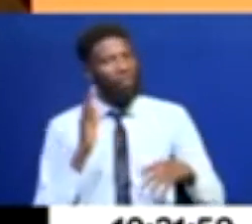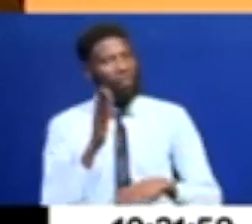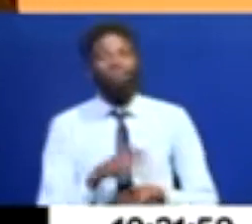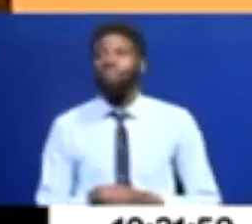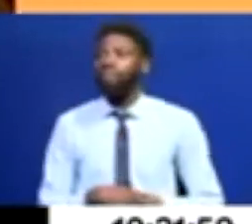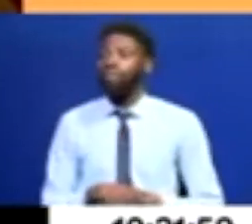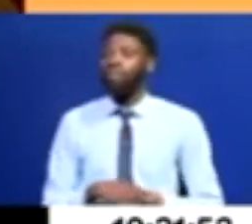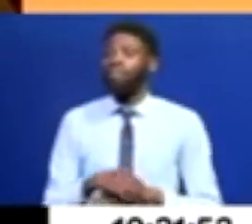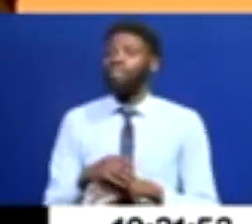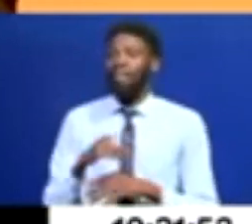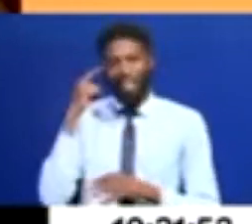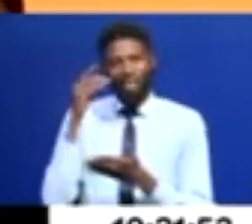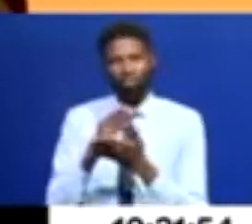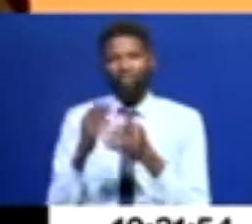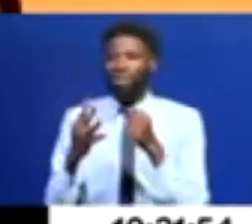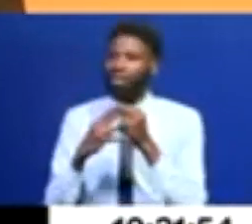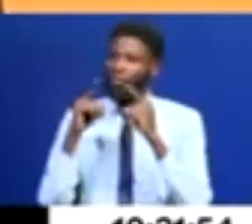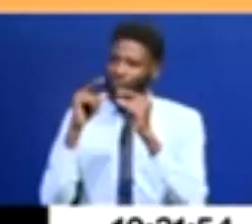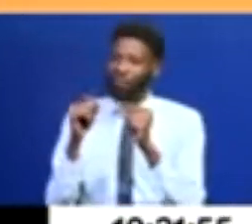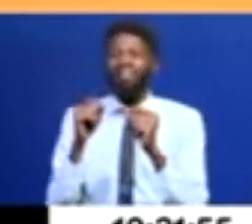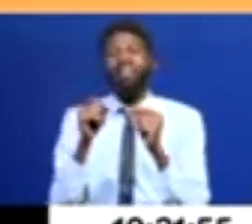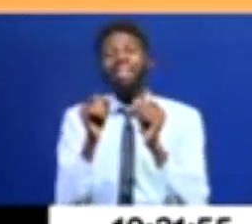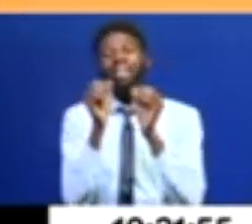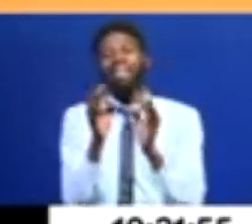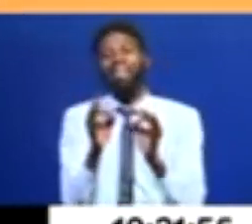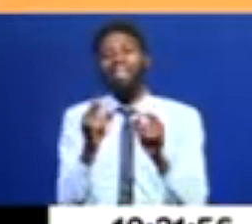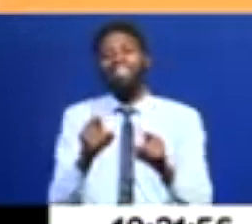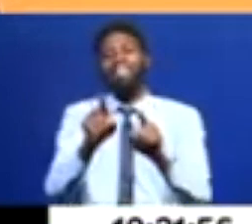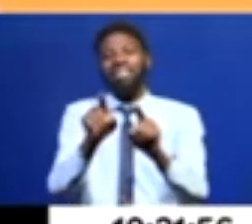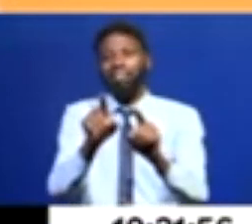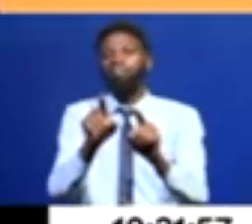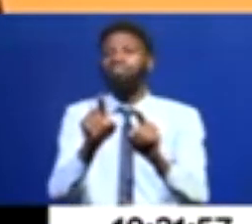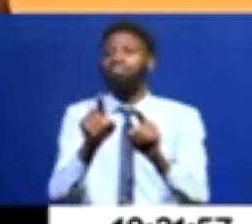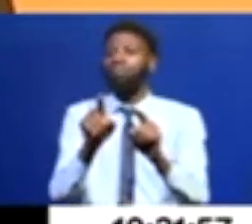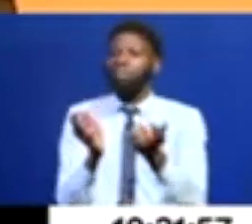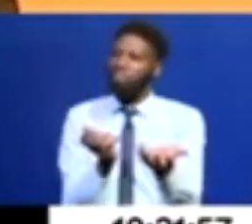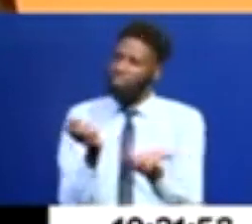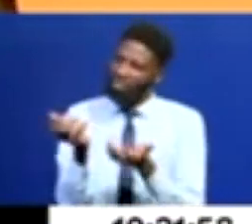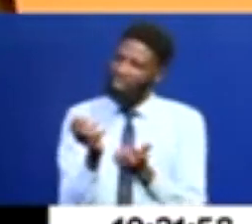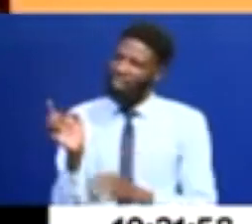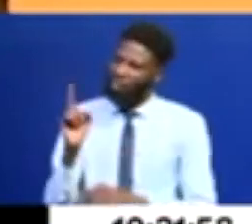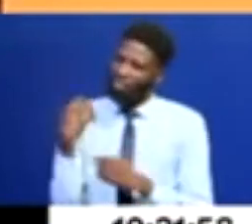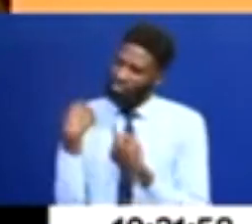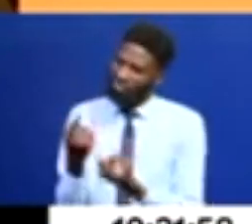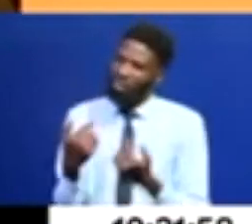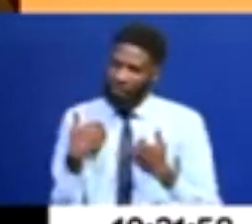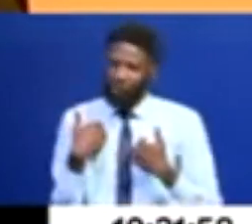they have said if you've been performing, handling a certain business in Nairobi, and